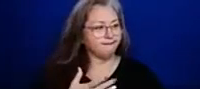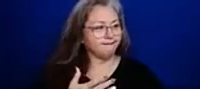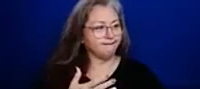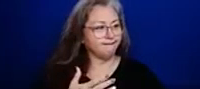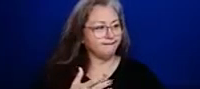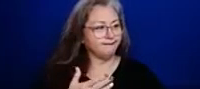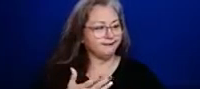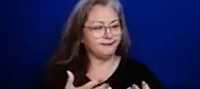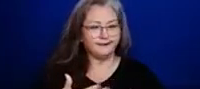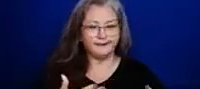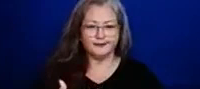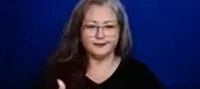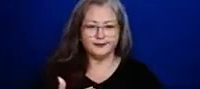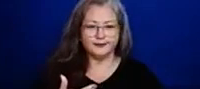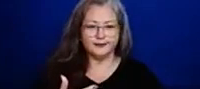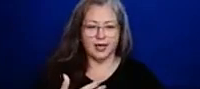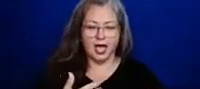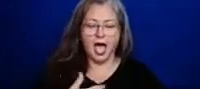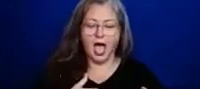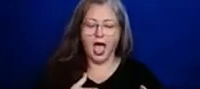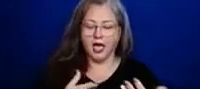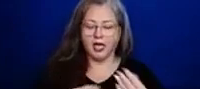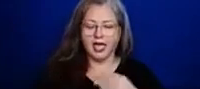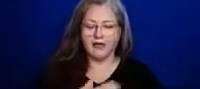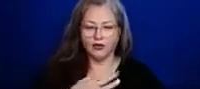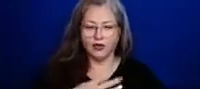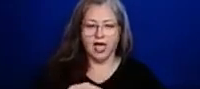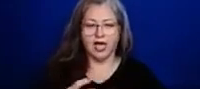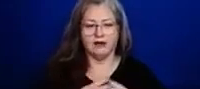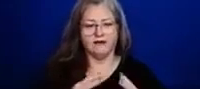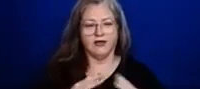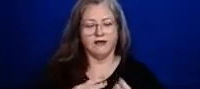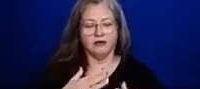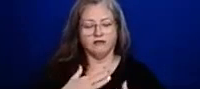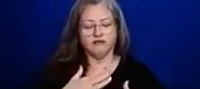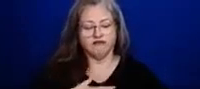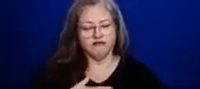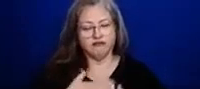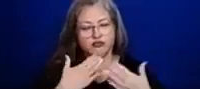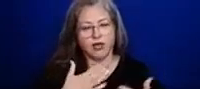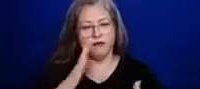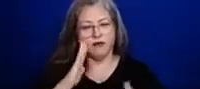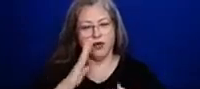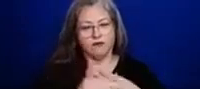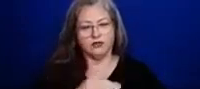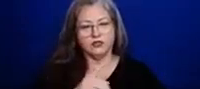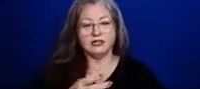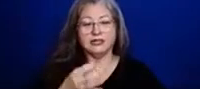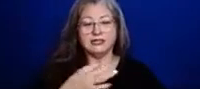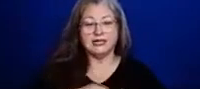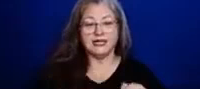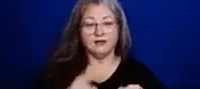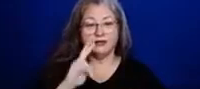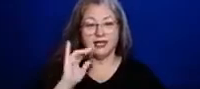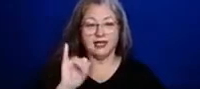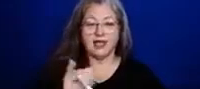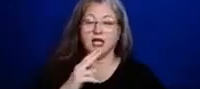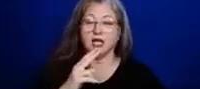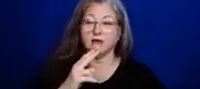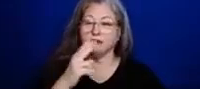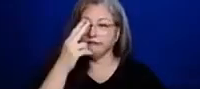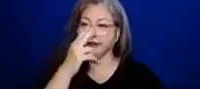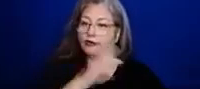how do you say, very influenced and very thankful to have her influence, no? So she has, instead of this Christian